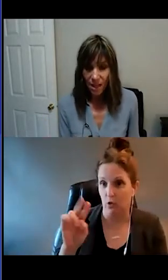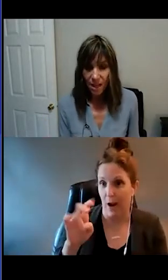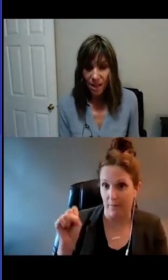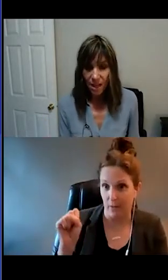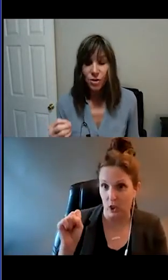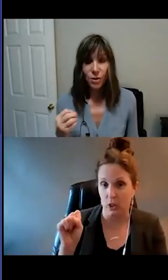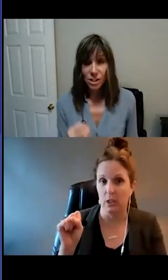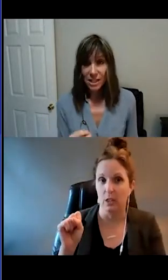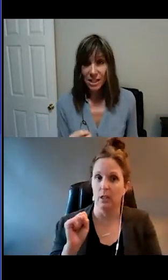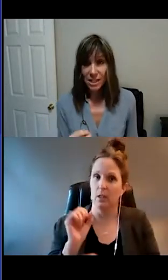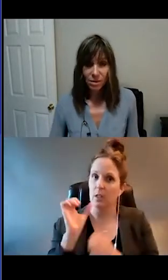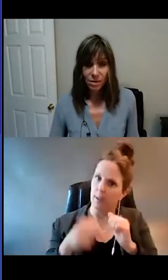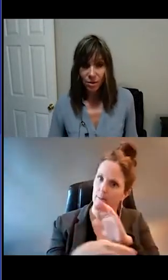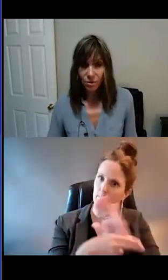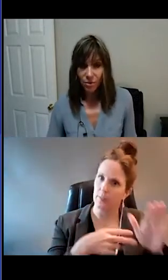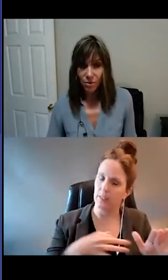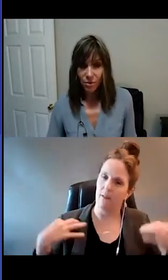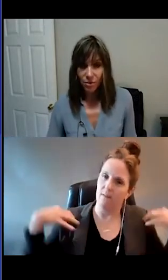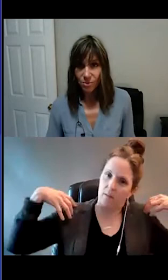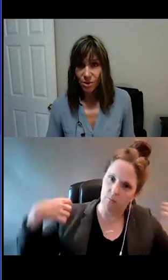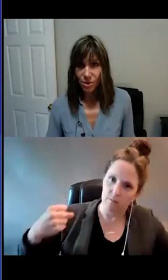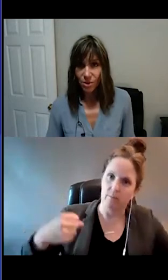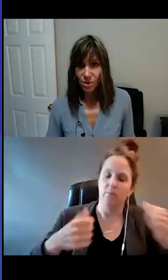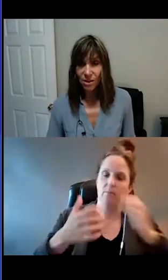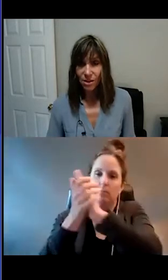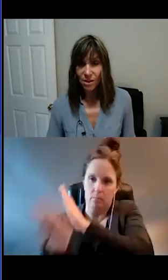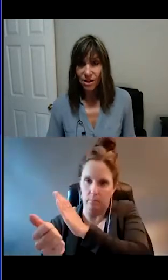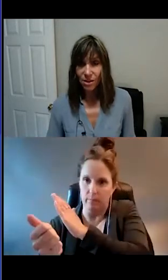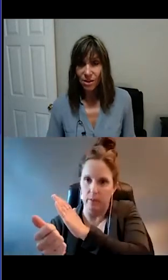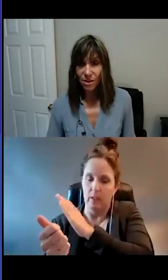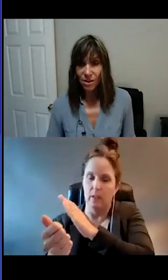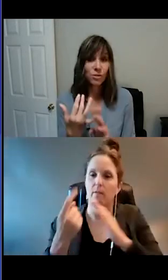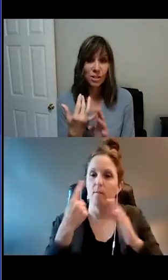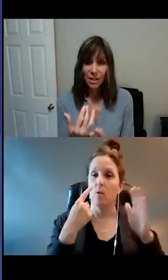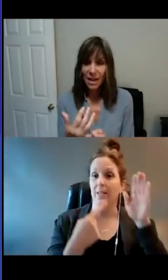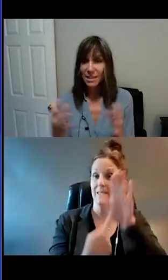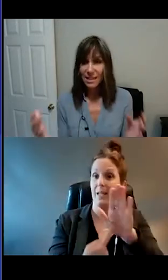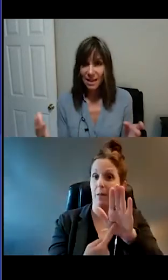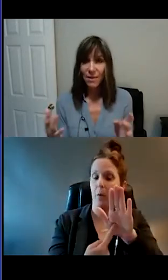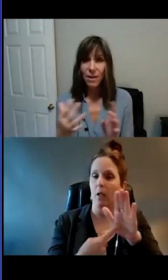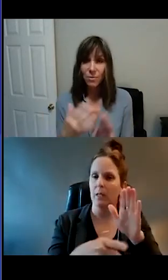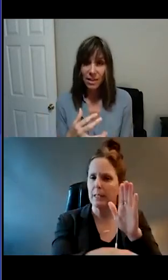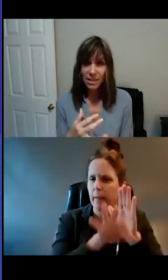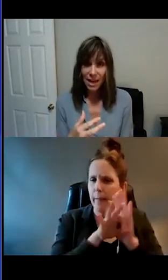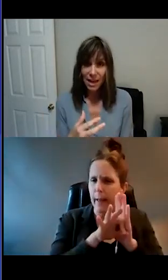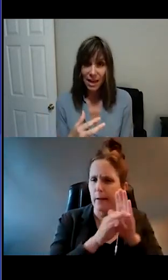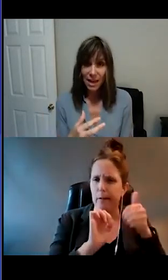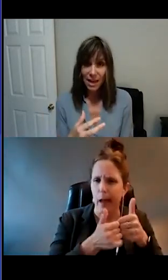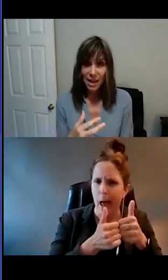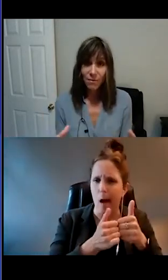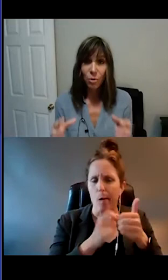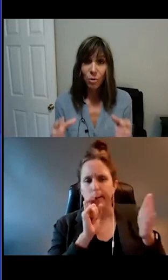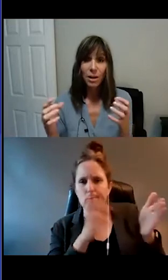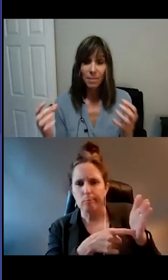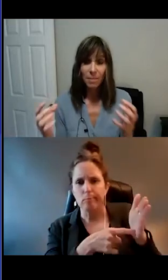confidence. So for example, there are 3 processes within here. Selection, how do you select and identify and retain the